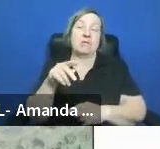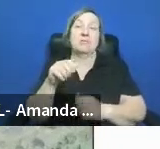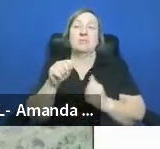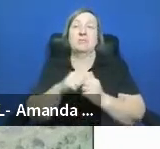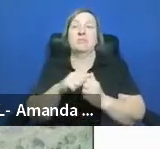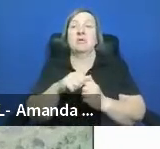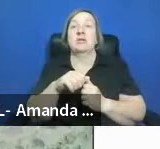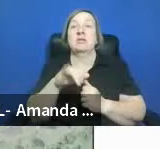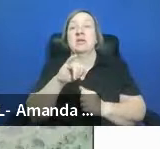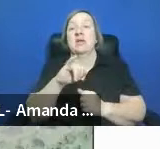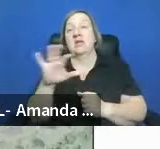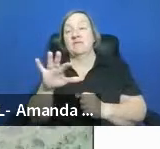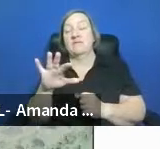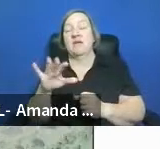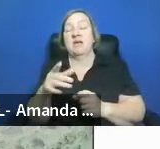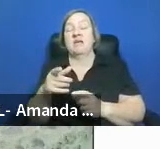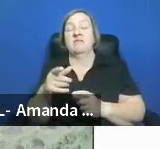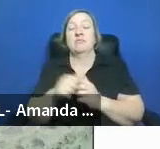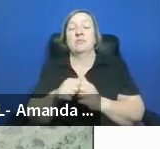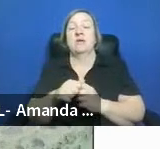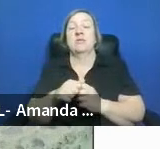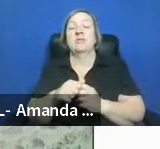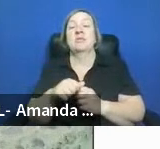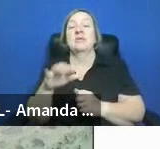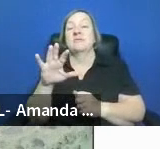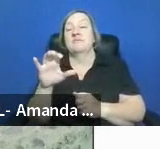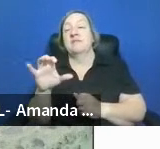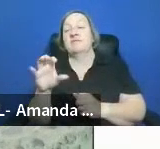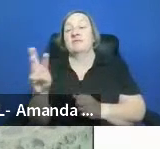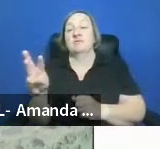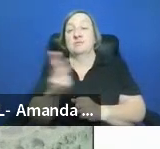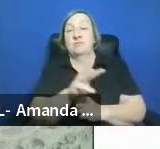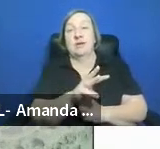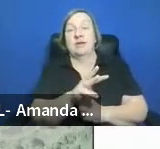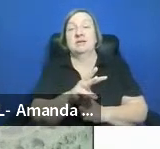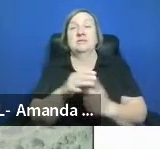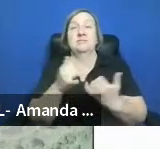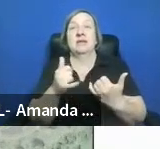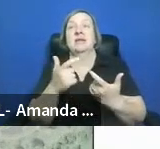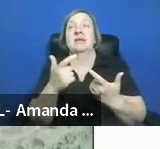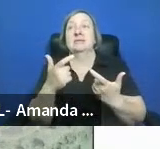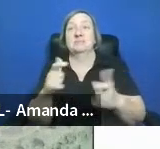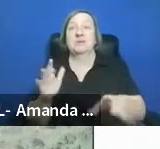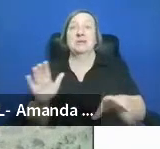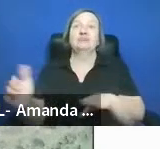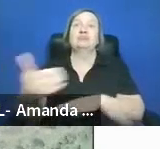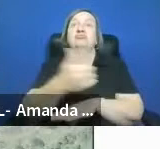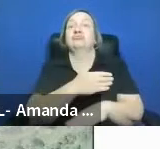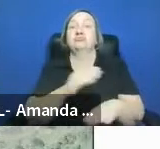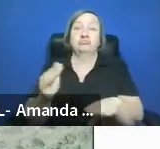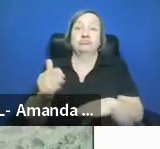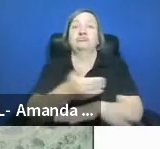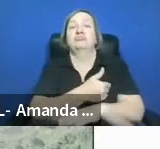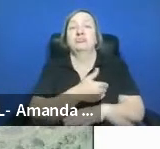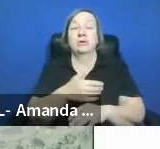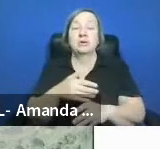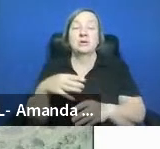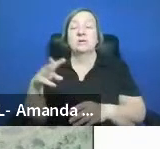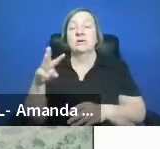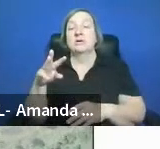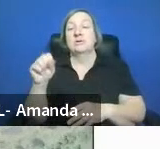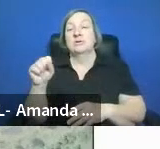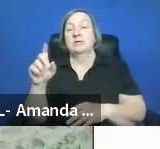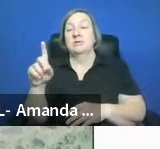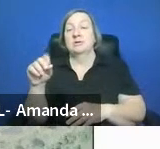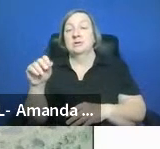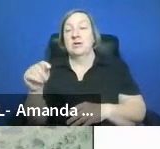SR 500 westbound to southbound movement, very large movement today that's WashDOT in the last few